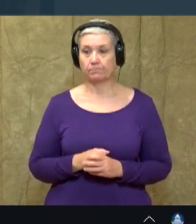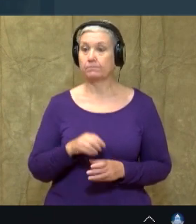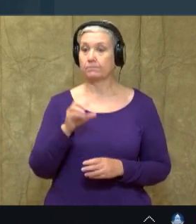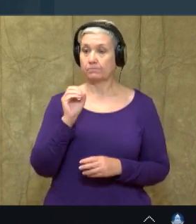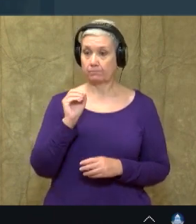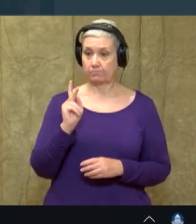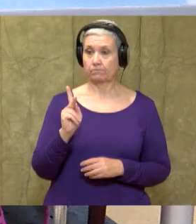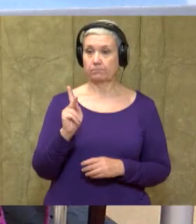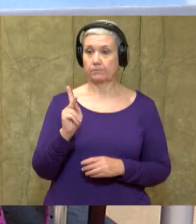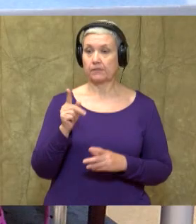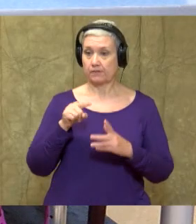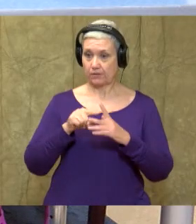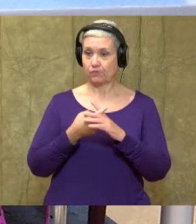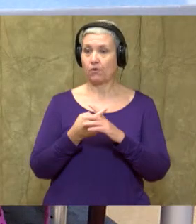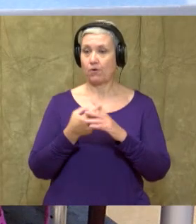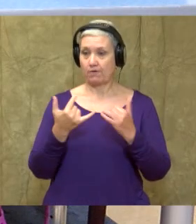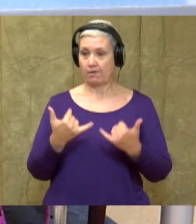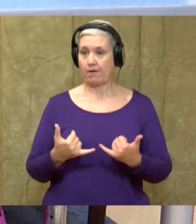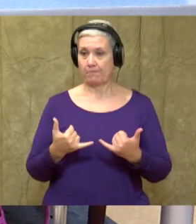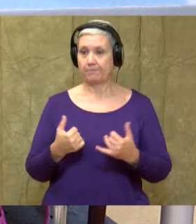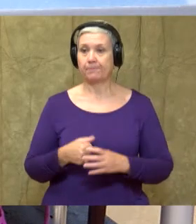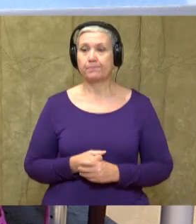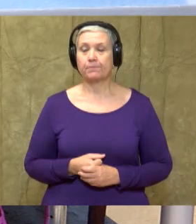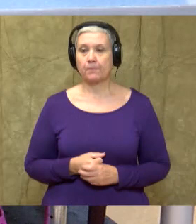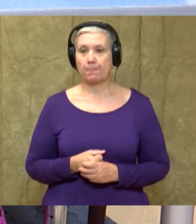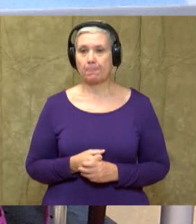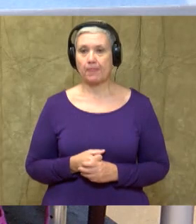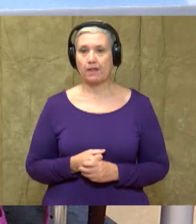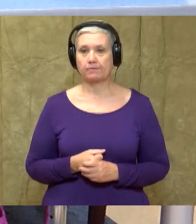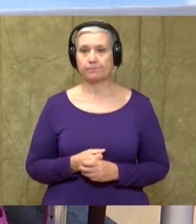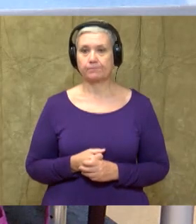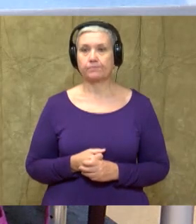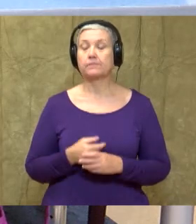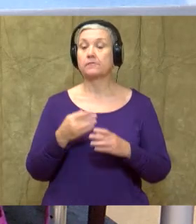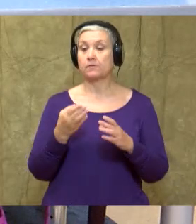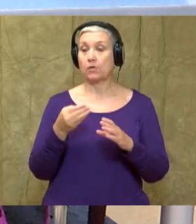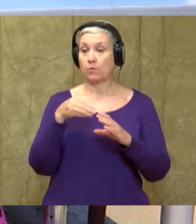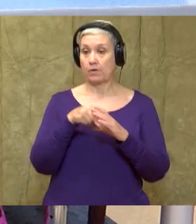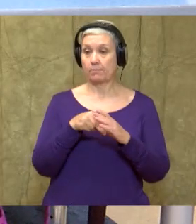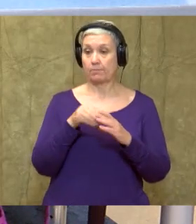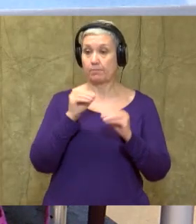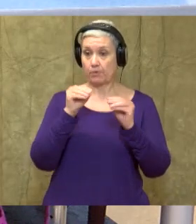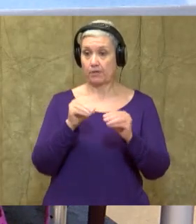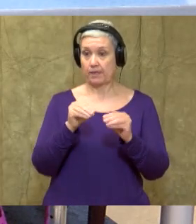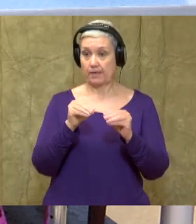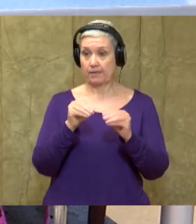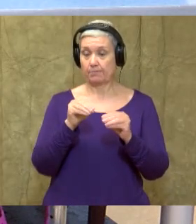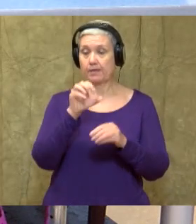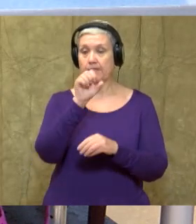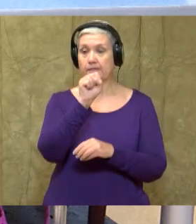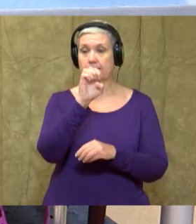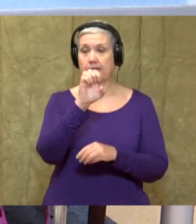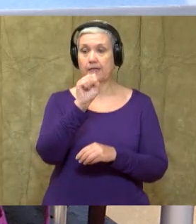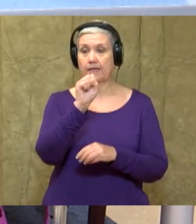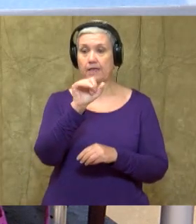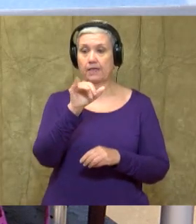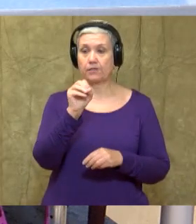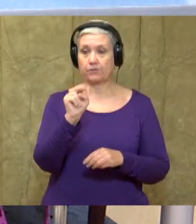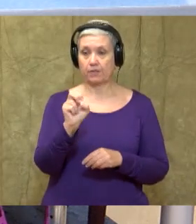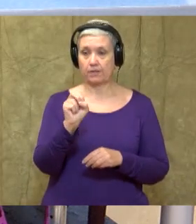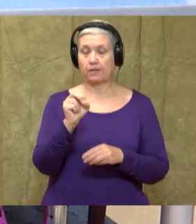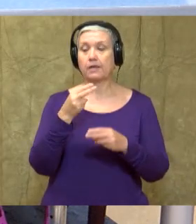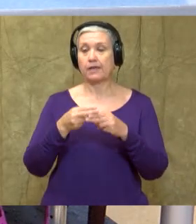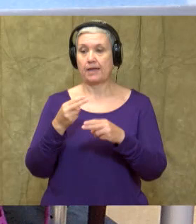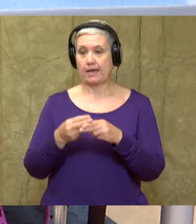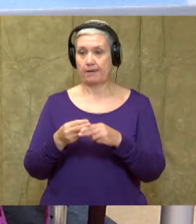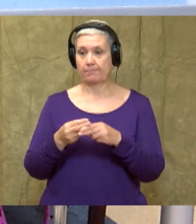Okay, let's get started. Let's go ahead and enter in our session names. And hopefully you